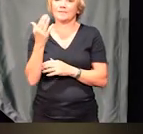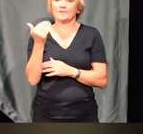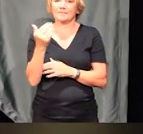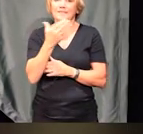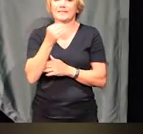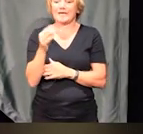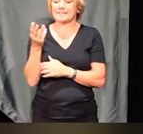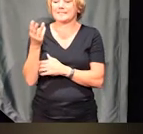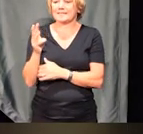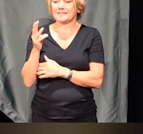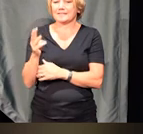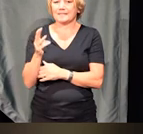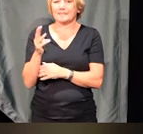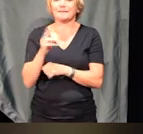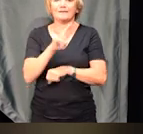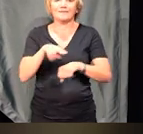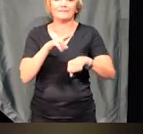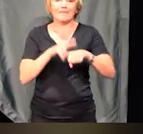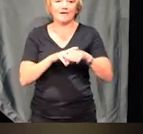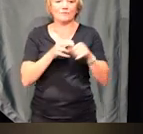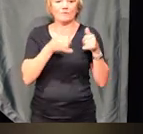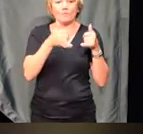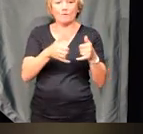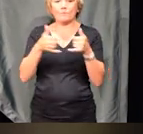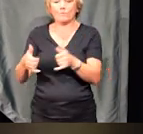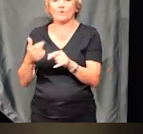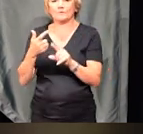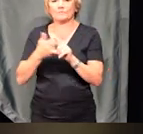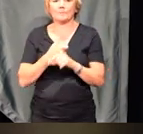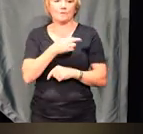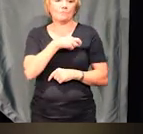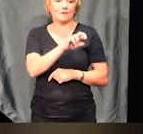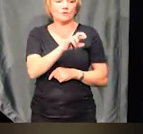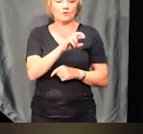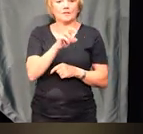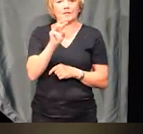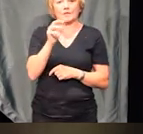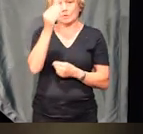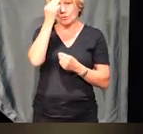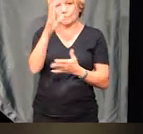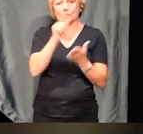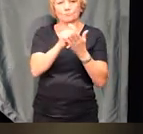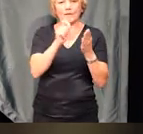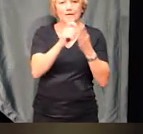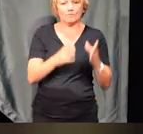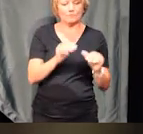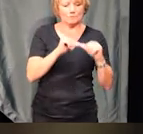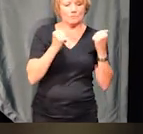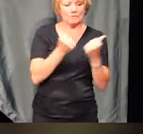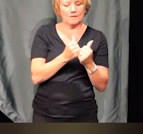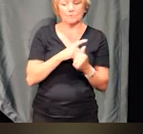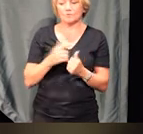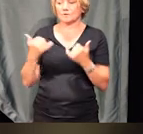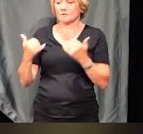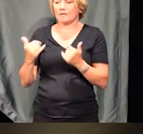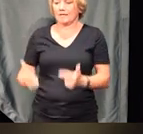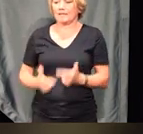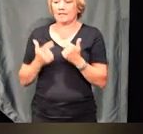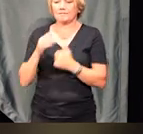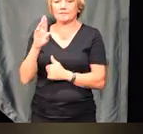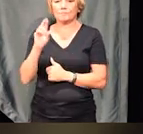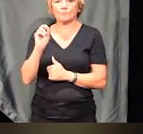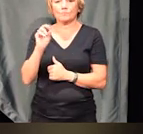earned national awards from the Religion Newswriters Association. She currently lives in Brookline and has three